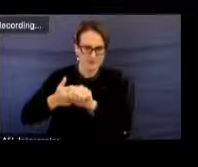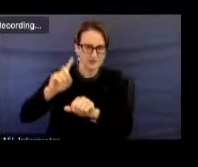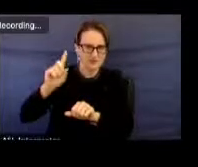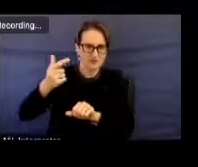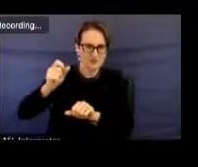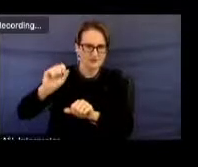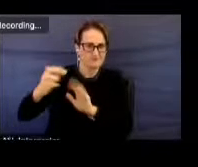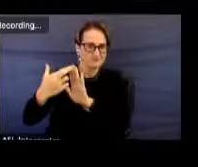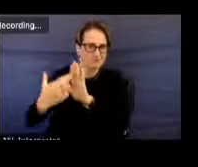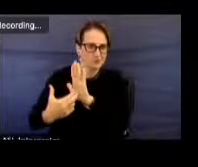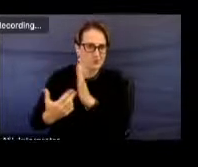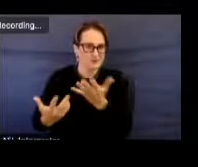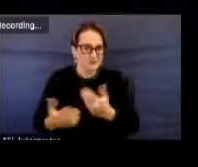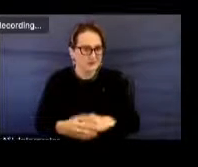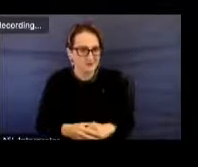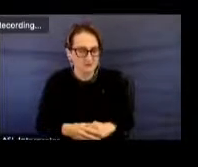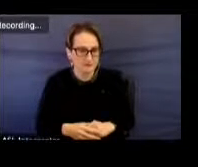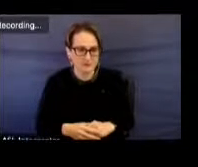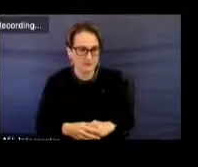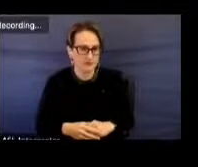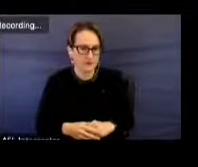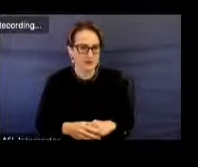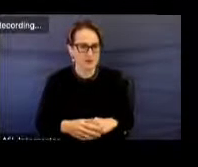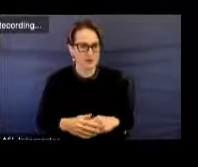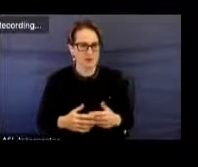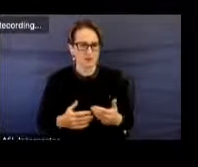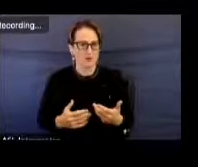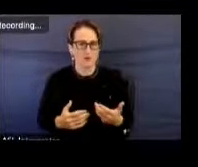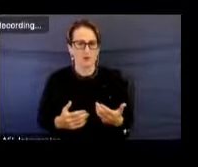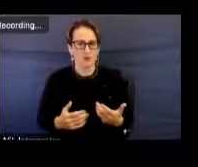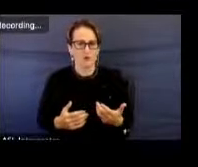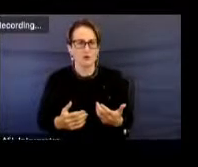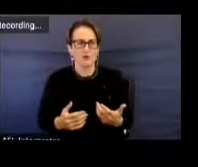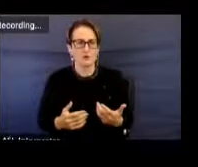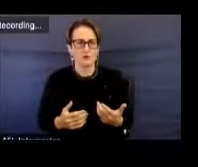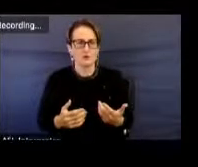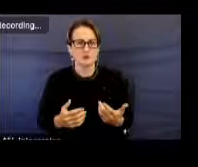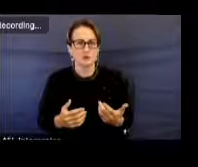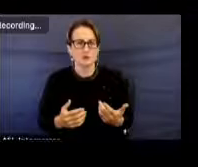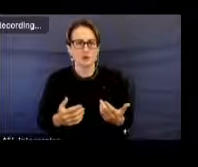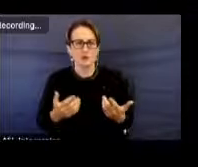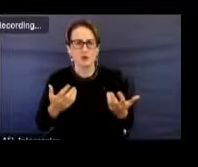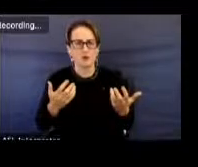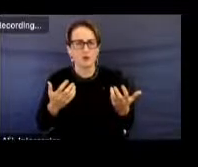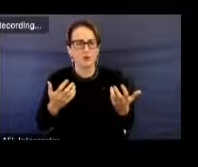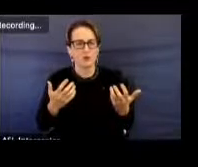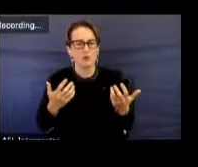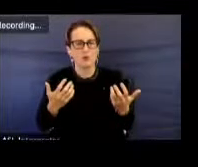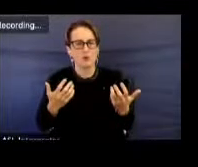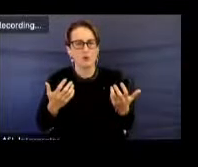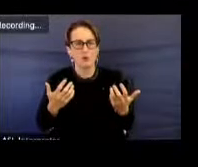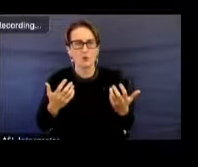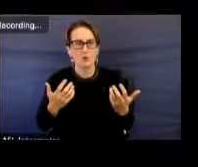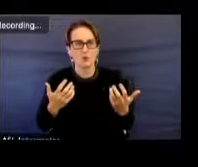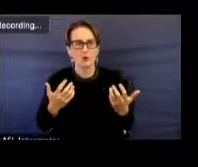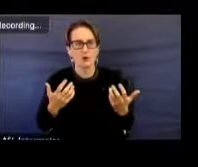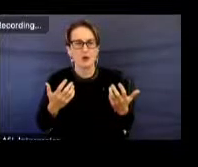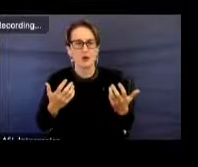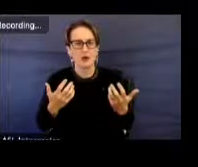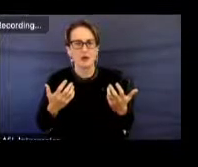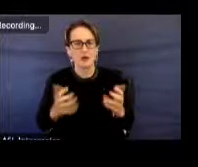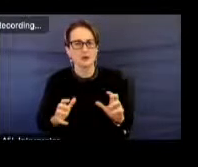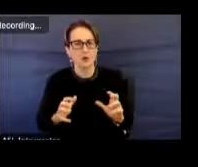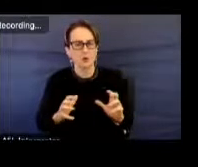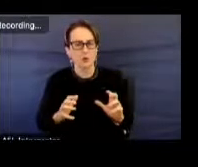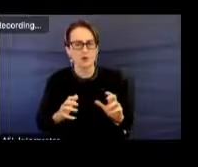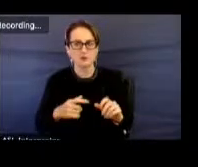substantive difference, but I don't think it's, I wouldn't want to attribute a particular motivation behind